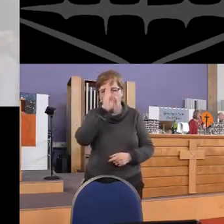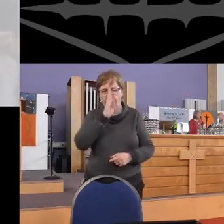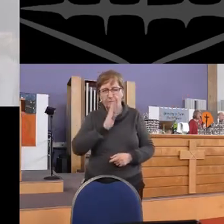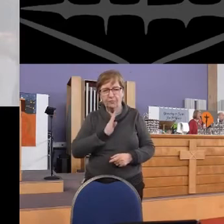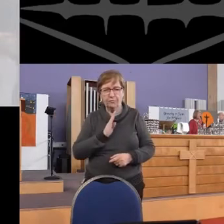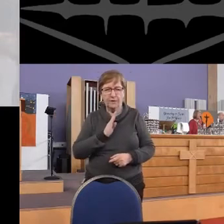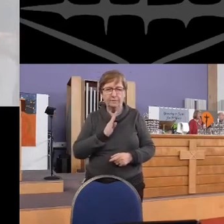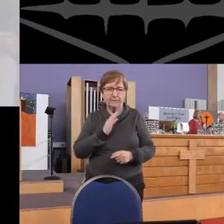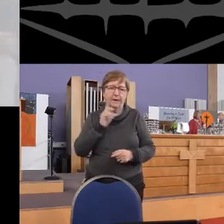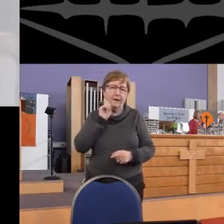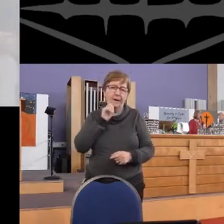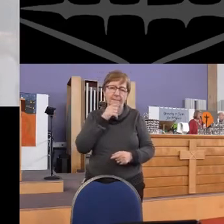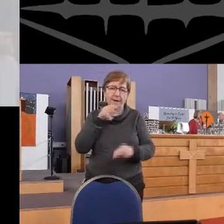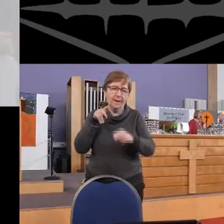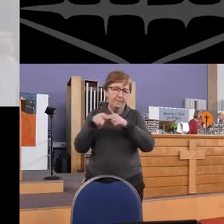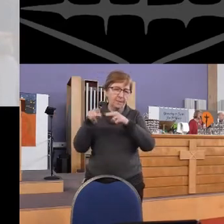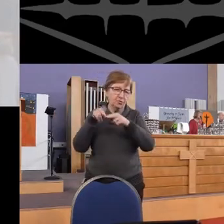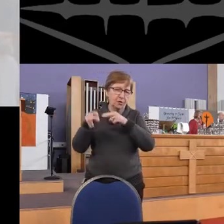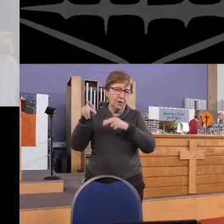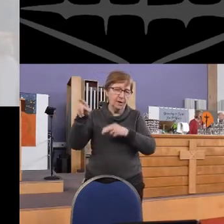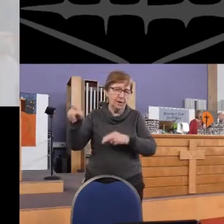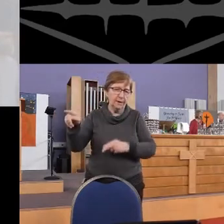A man of grief by men